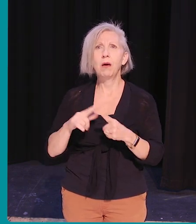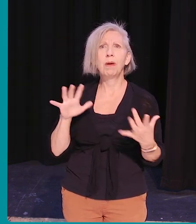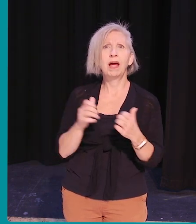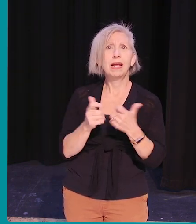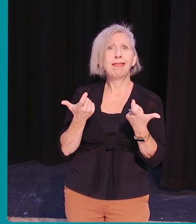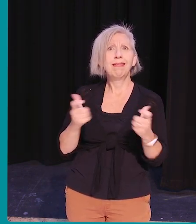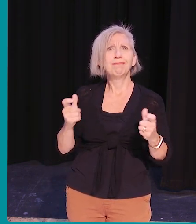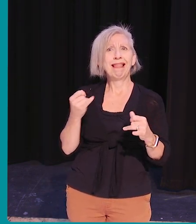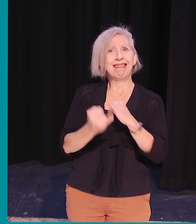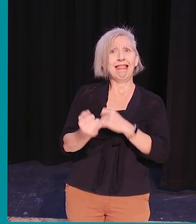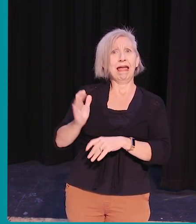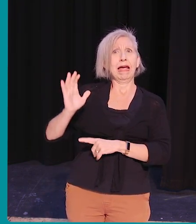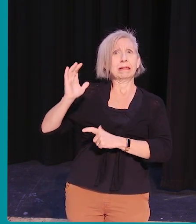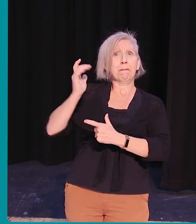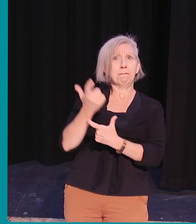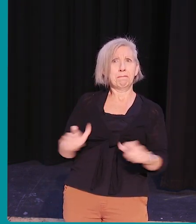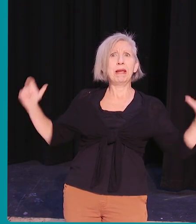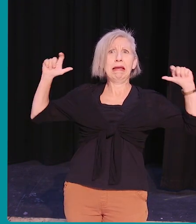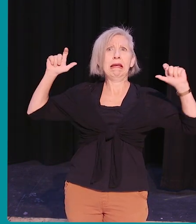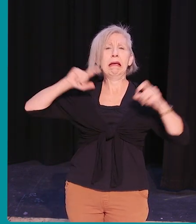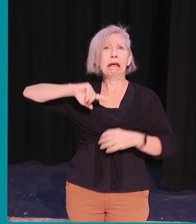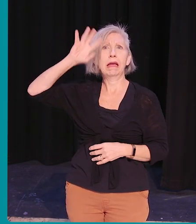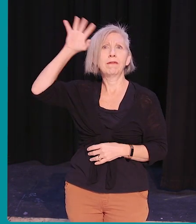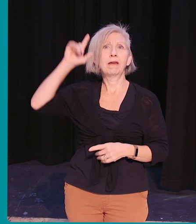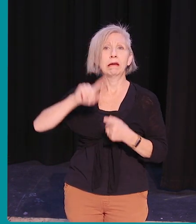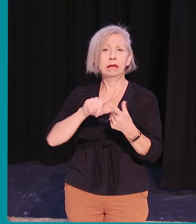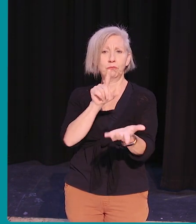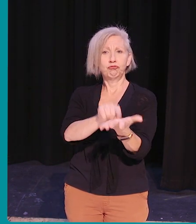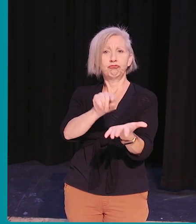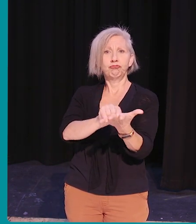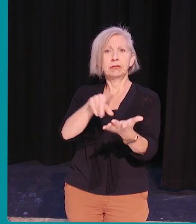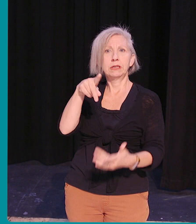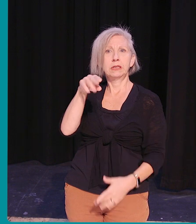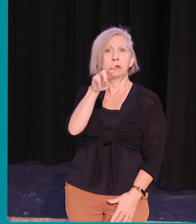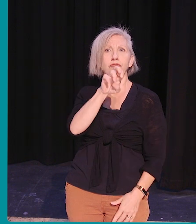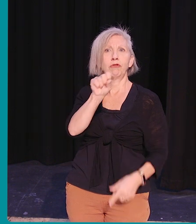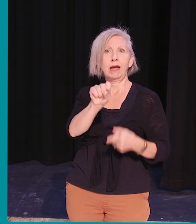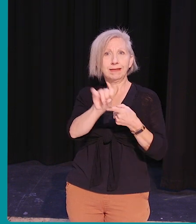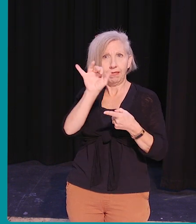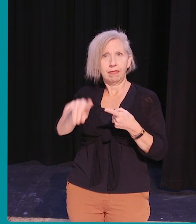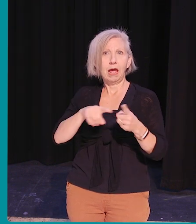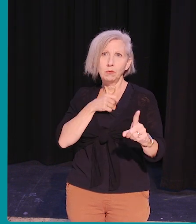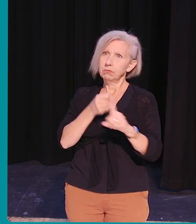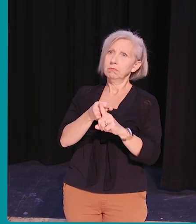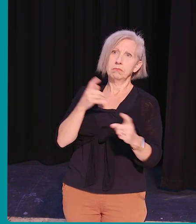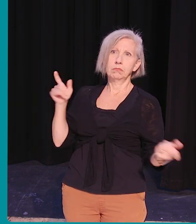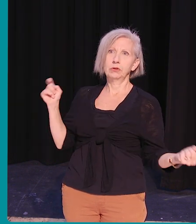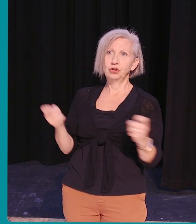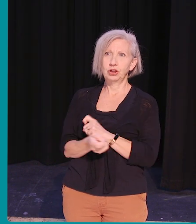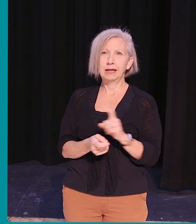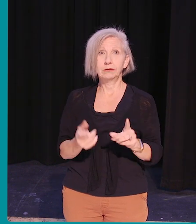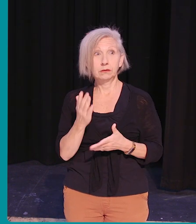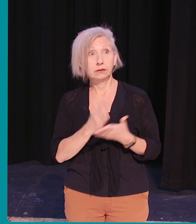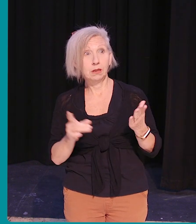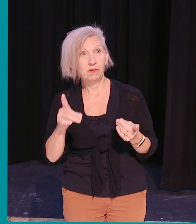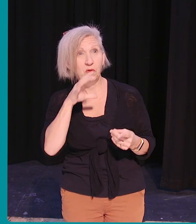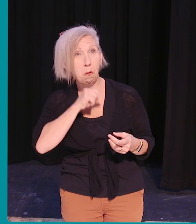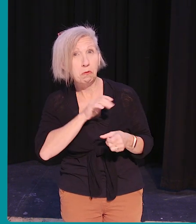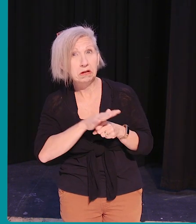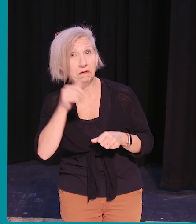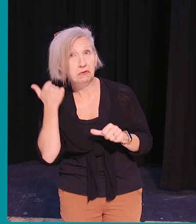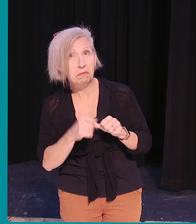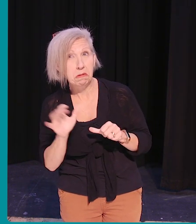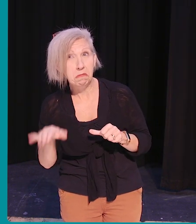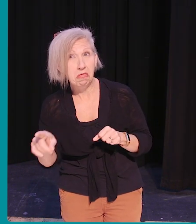so when we invented the printing press, what happened was all of a sudden the common person had access to information for the first time. It didn't have to get filtered, right?